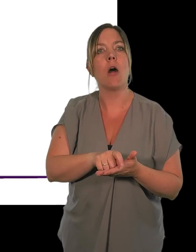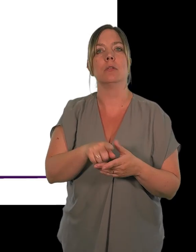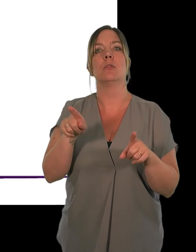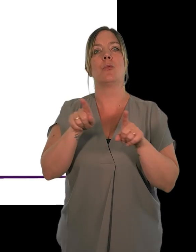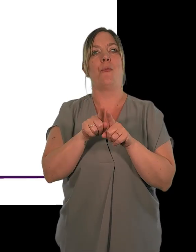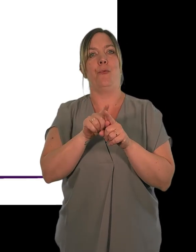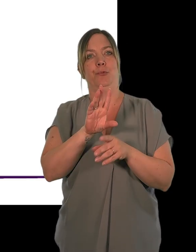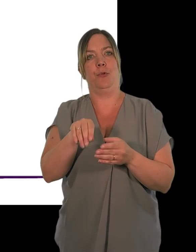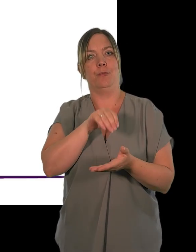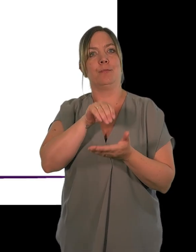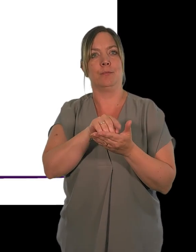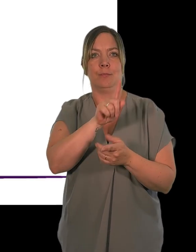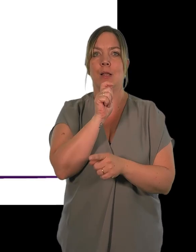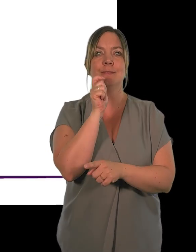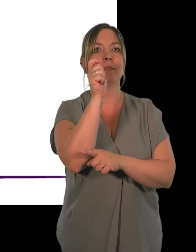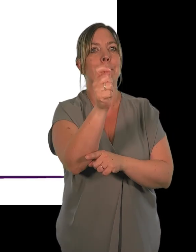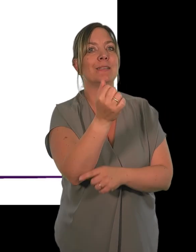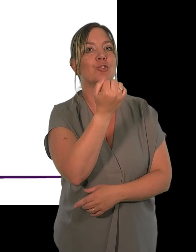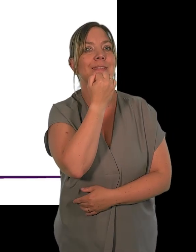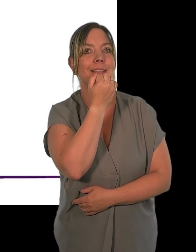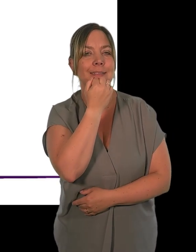a submission date.